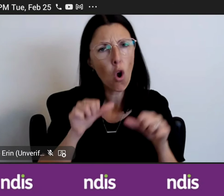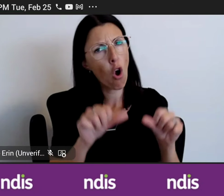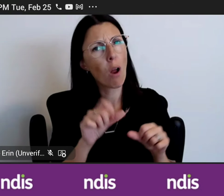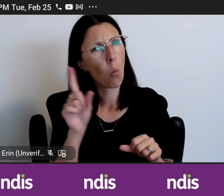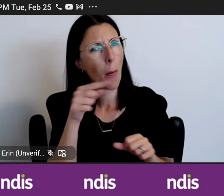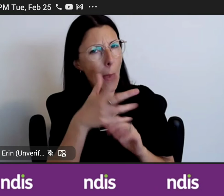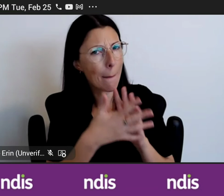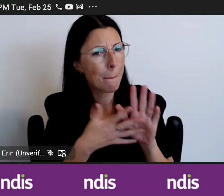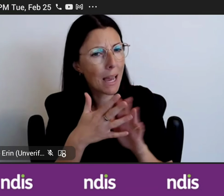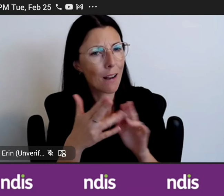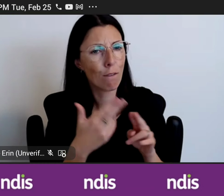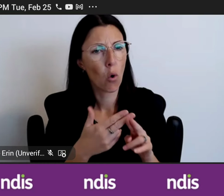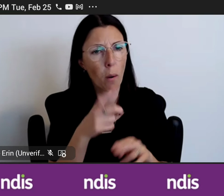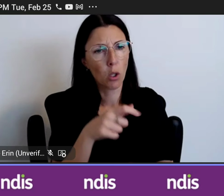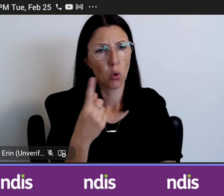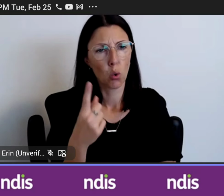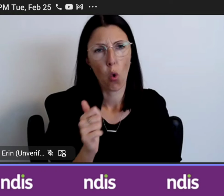is an existing participant?